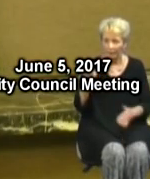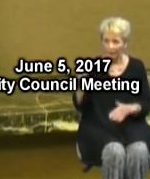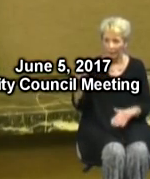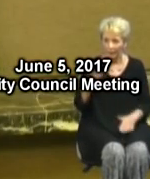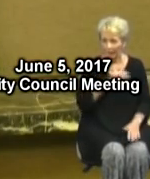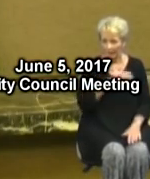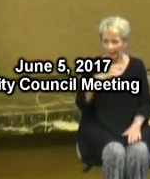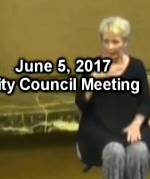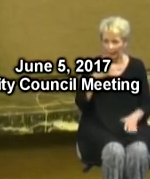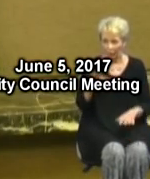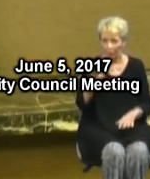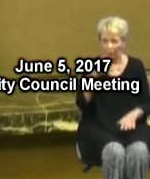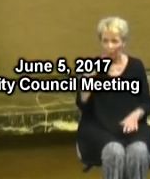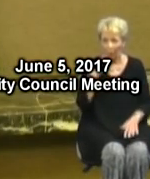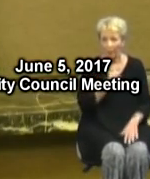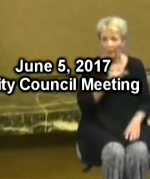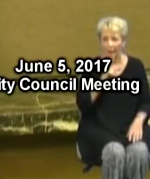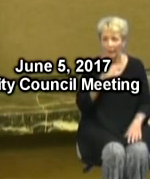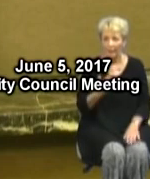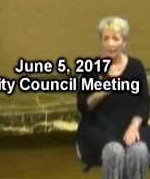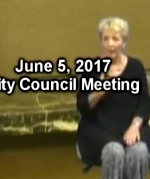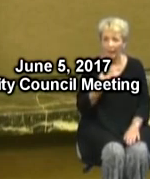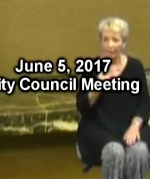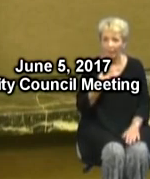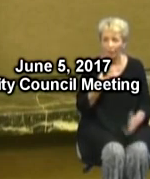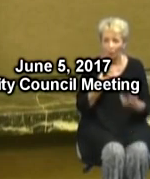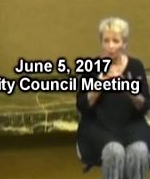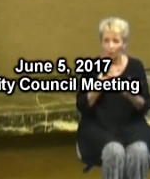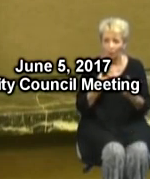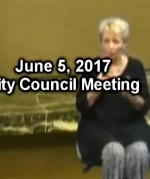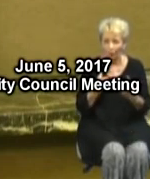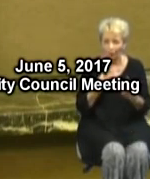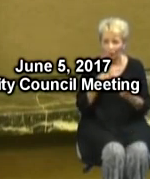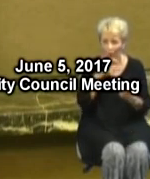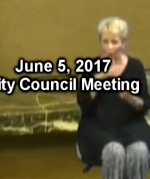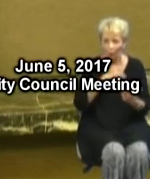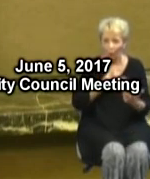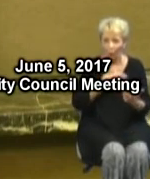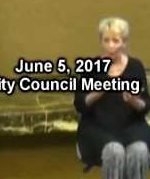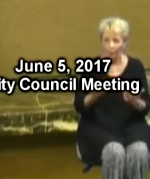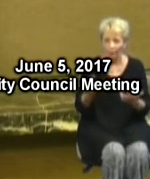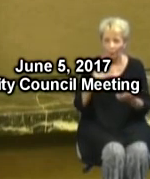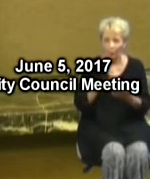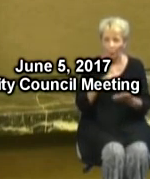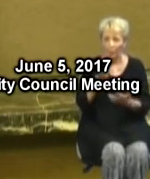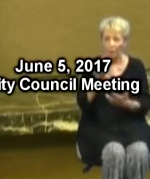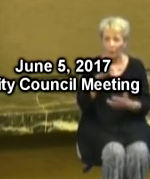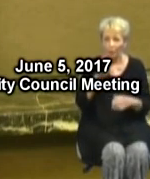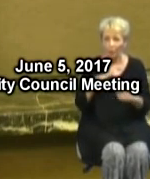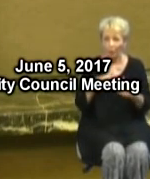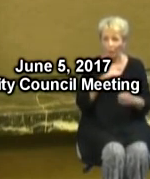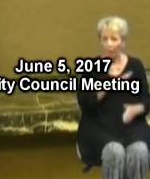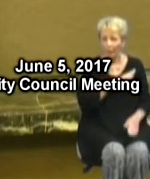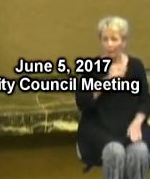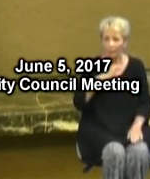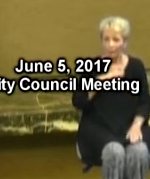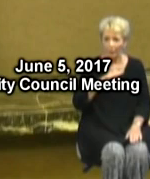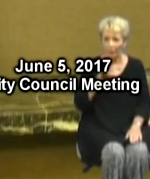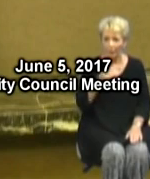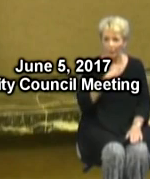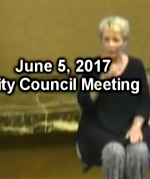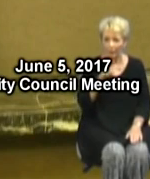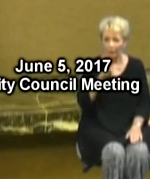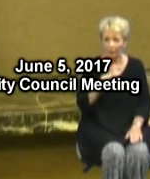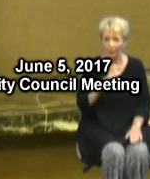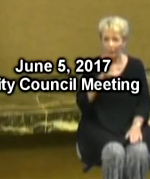Yes. And we actually have three folks who are willing to be reappointed to that board: Jim Cates,